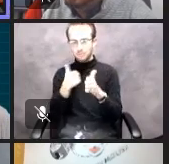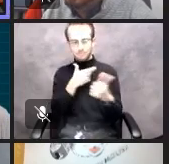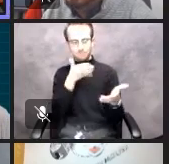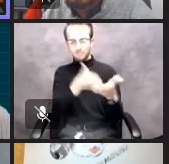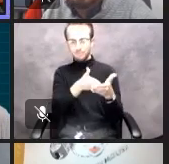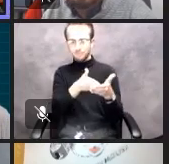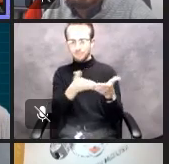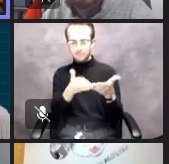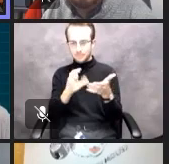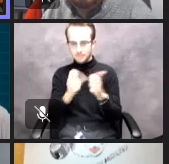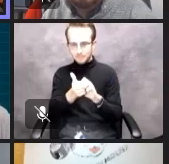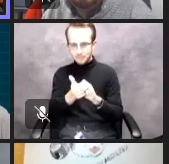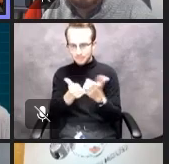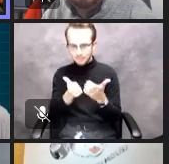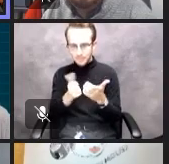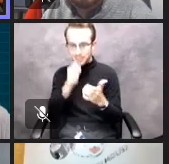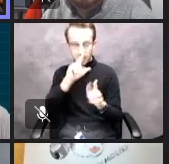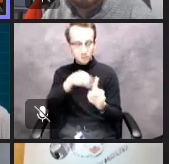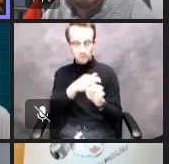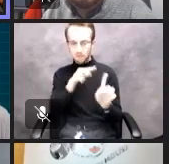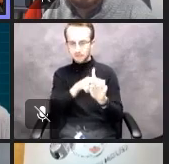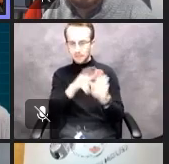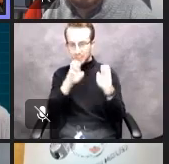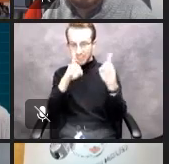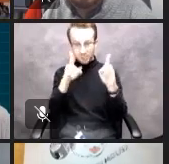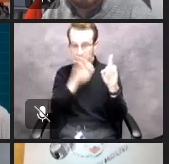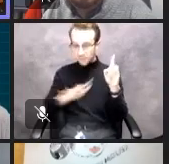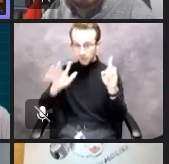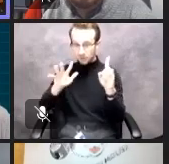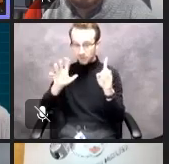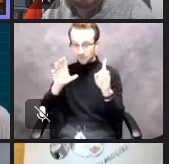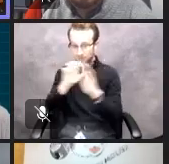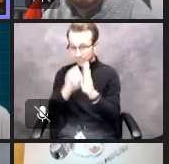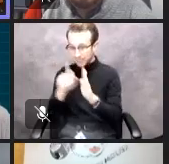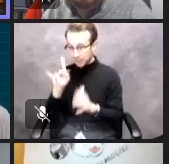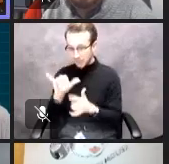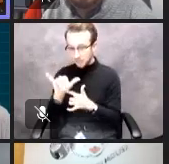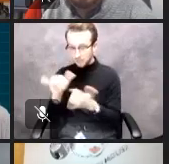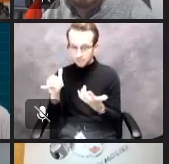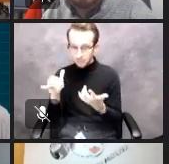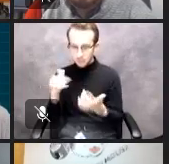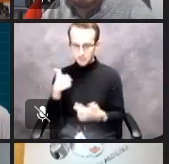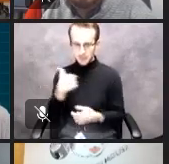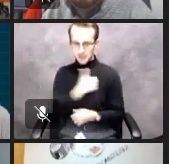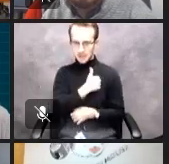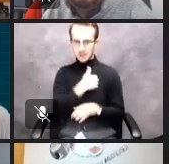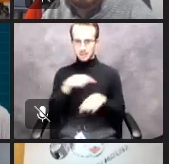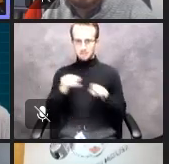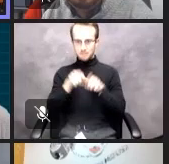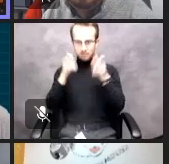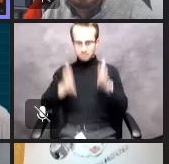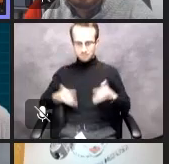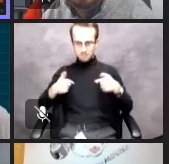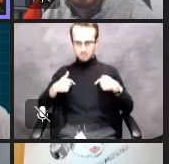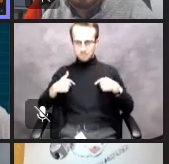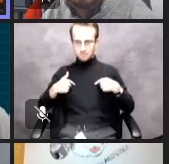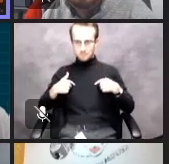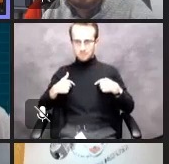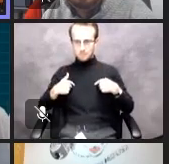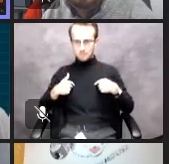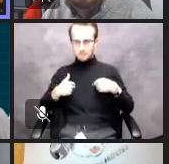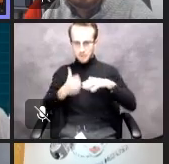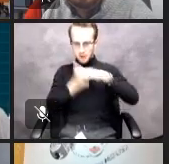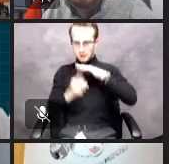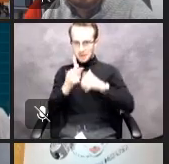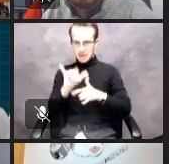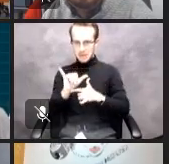not just for education, that's for the whole state of Kentucky. So as a constituent, what can I do